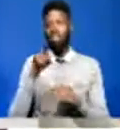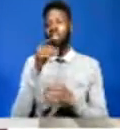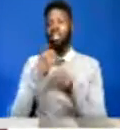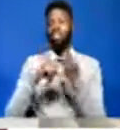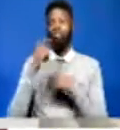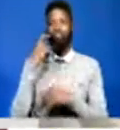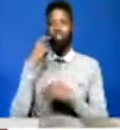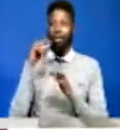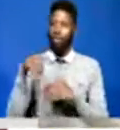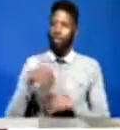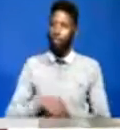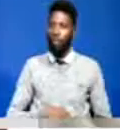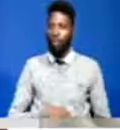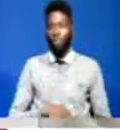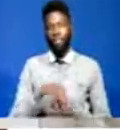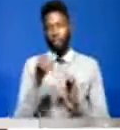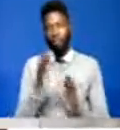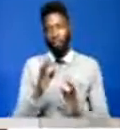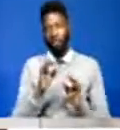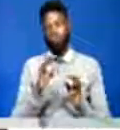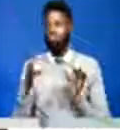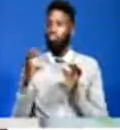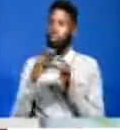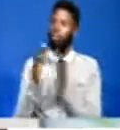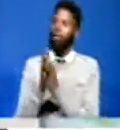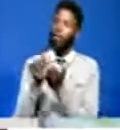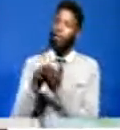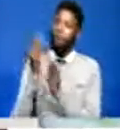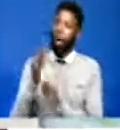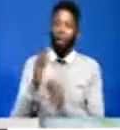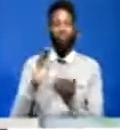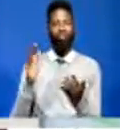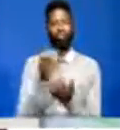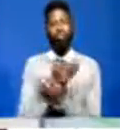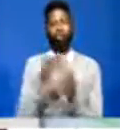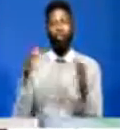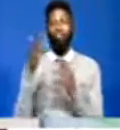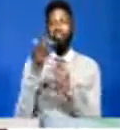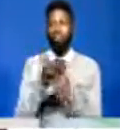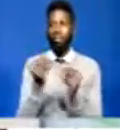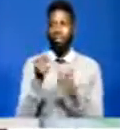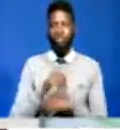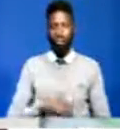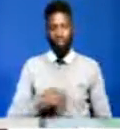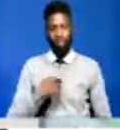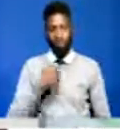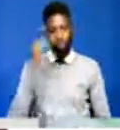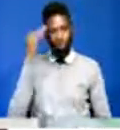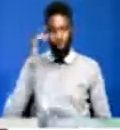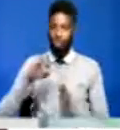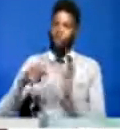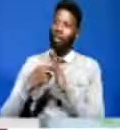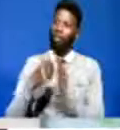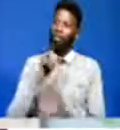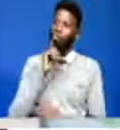buyers in a bid to eliminate middlemen who fleece farmers. Ina imani ya kwamba, yo contract kwa sababu sasa tuko sure. Baada